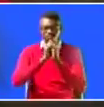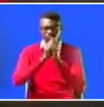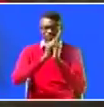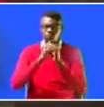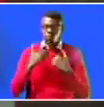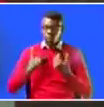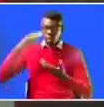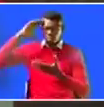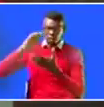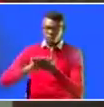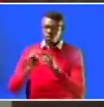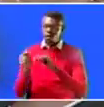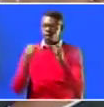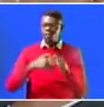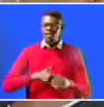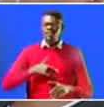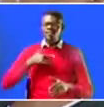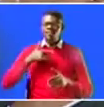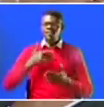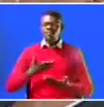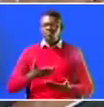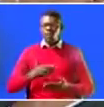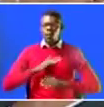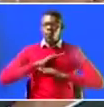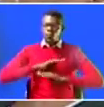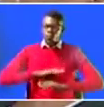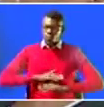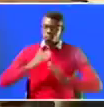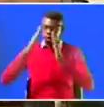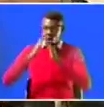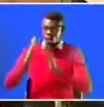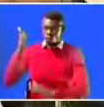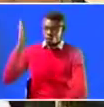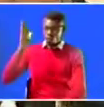believers who find solace and security at the house of the Lord.